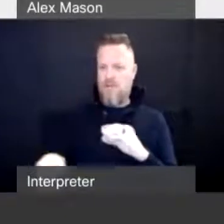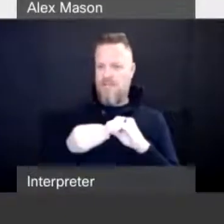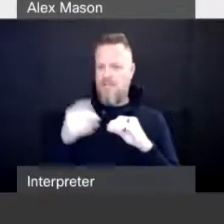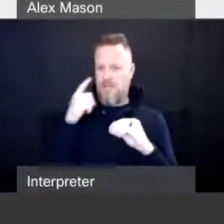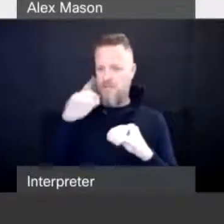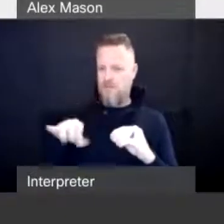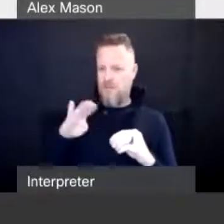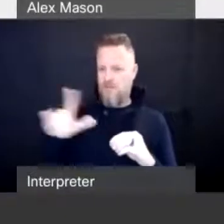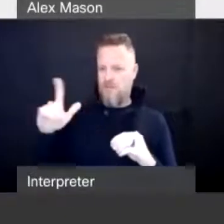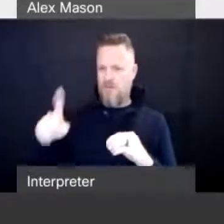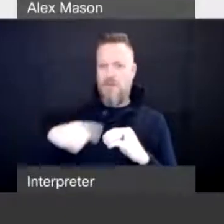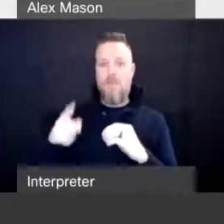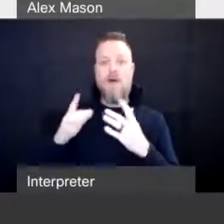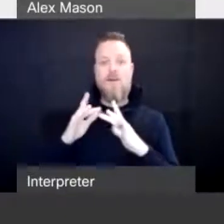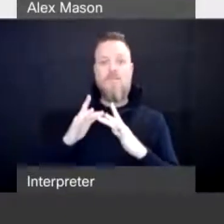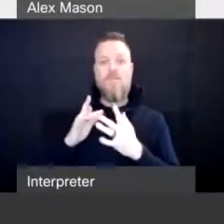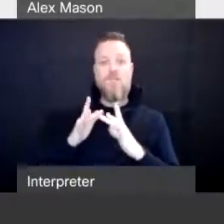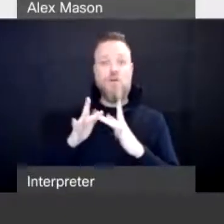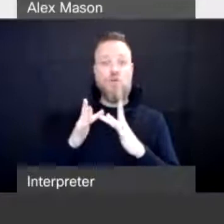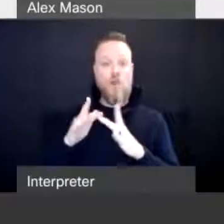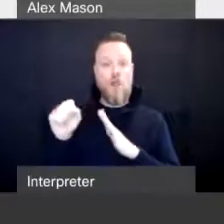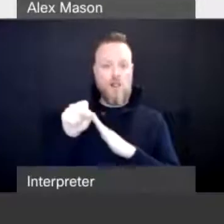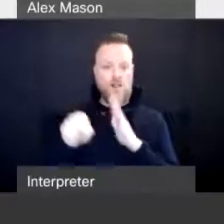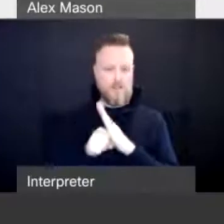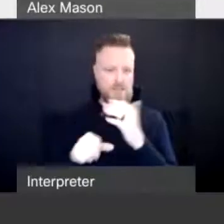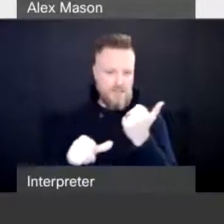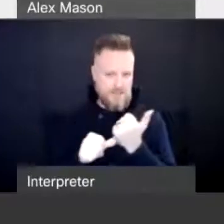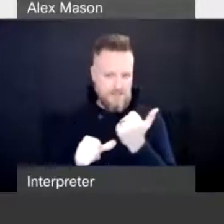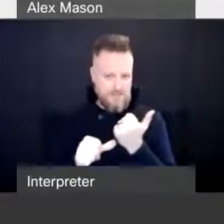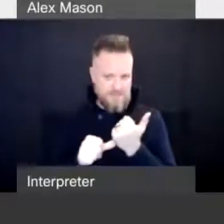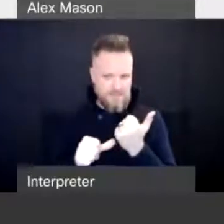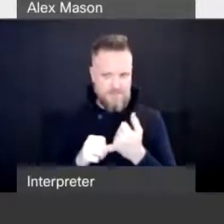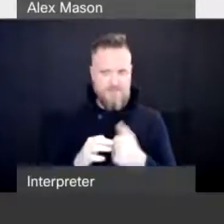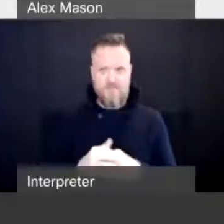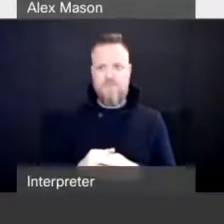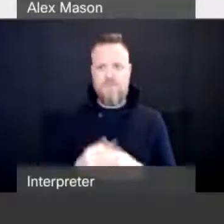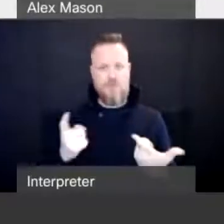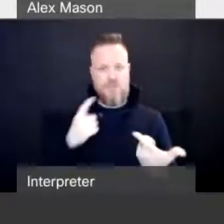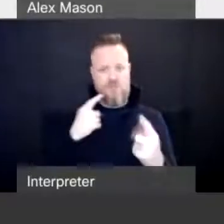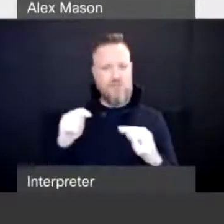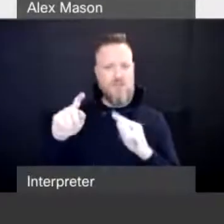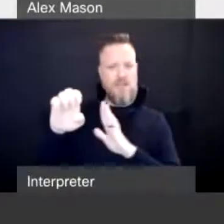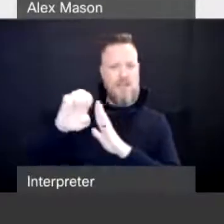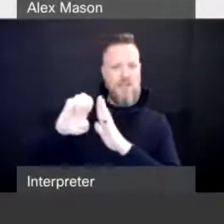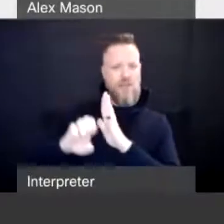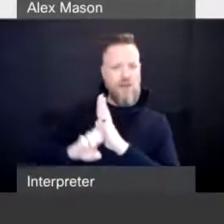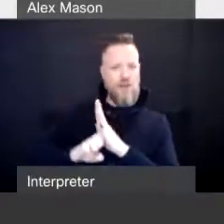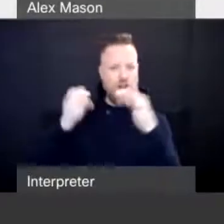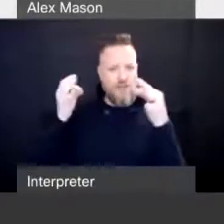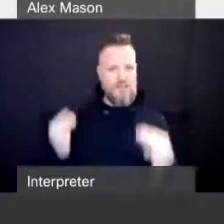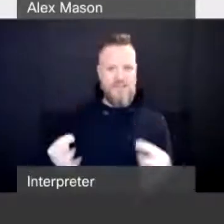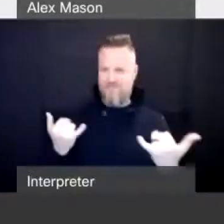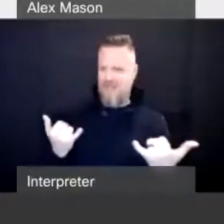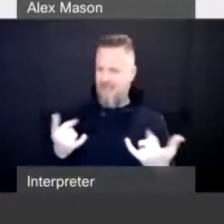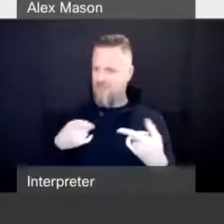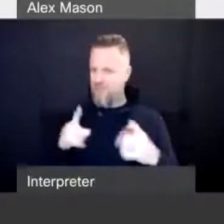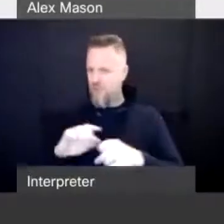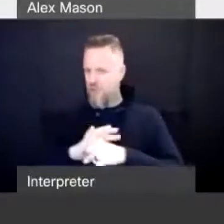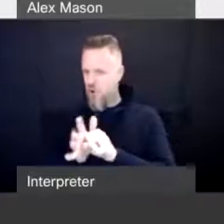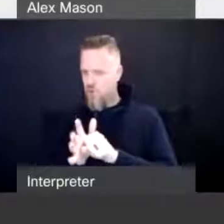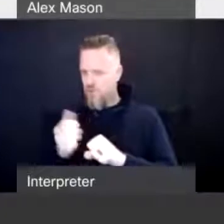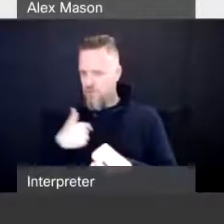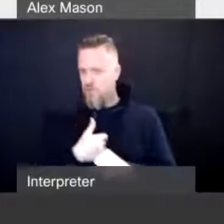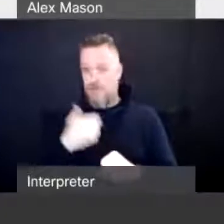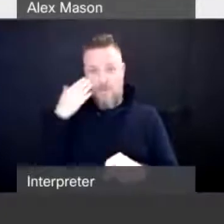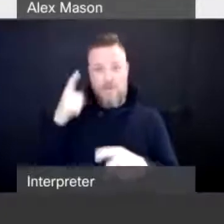regarding virtual state aid. And, you know, kind of an ethical decision too, and we know this during COVID, but we're removing